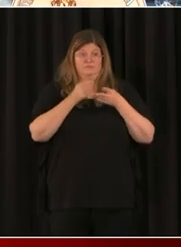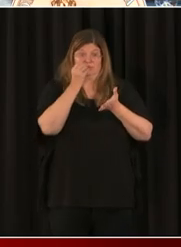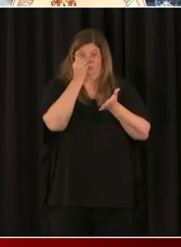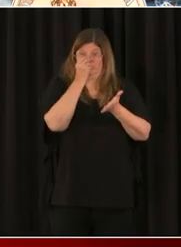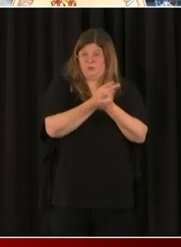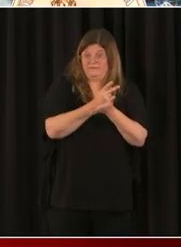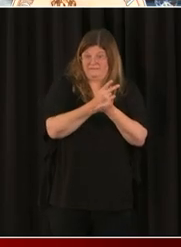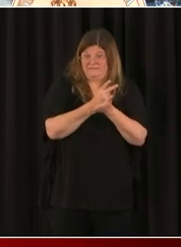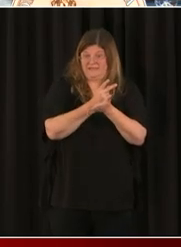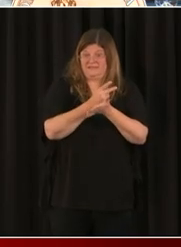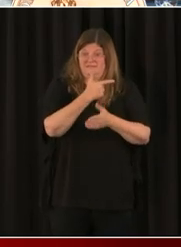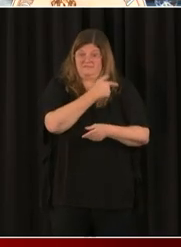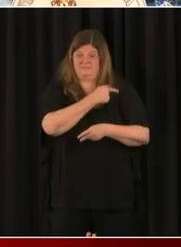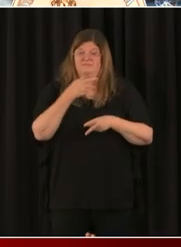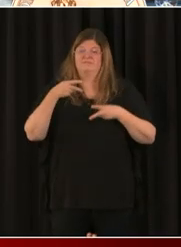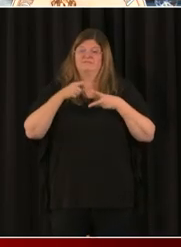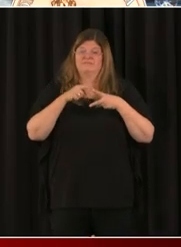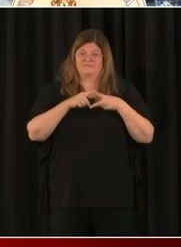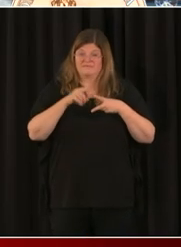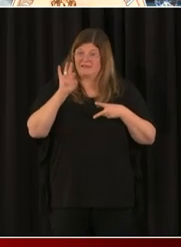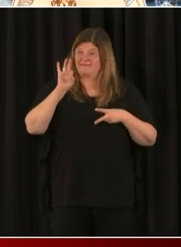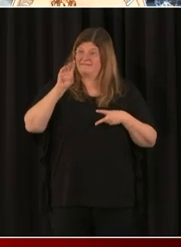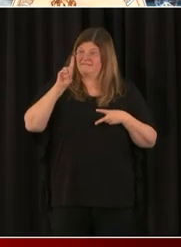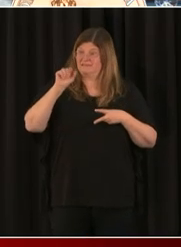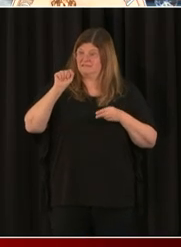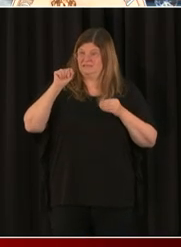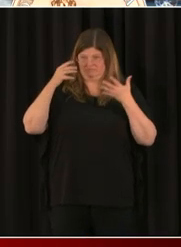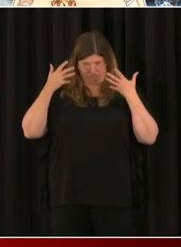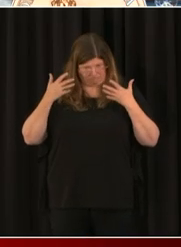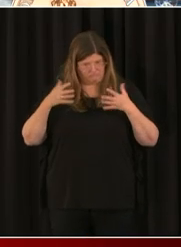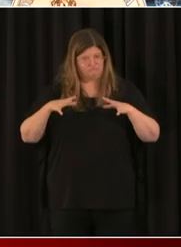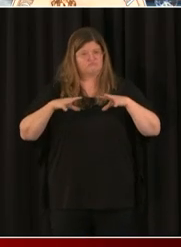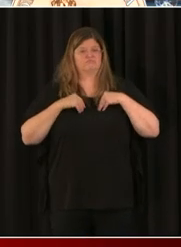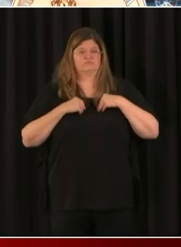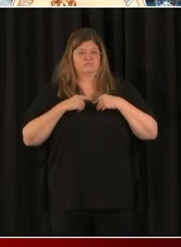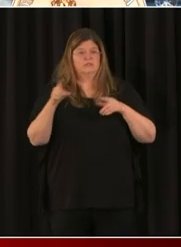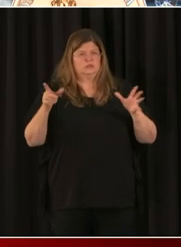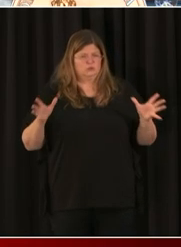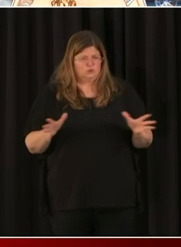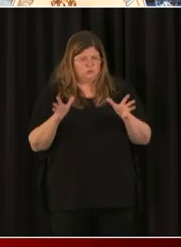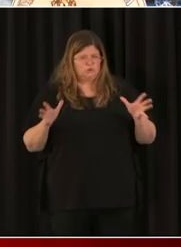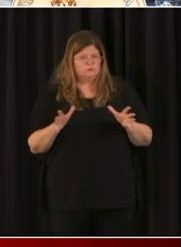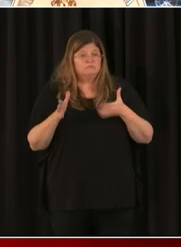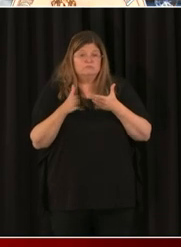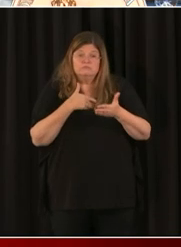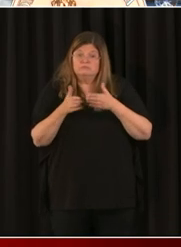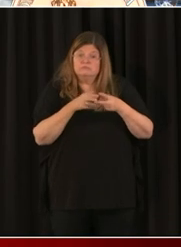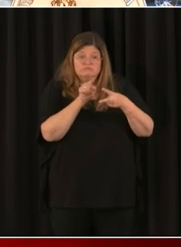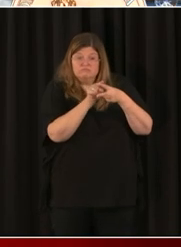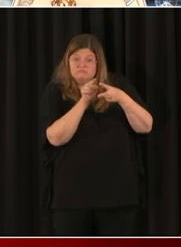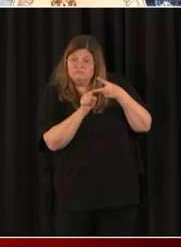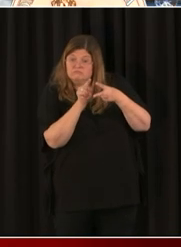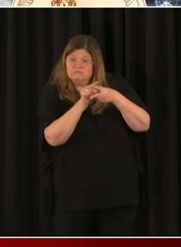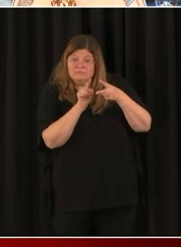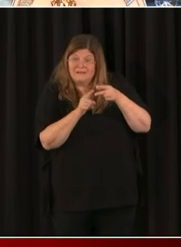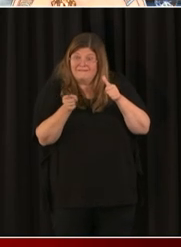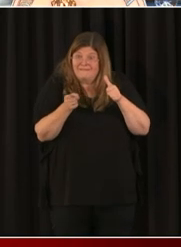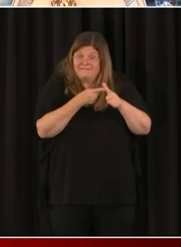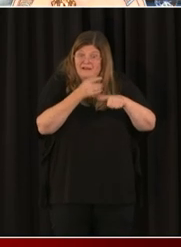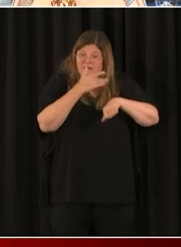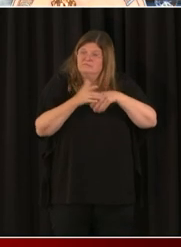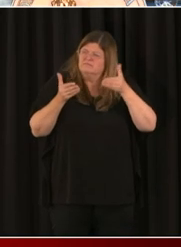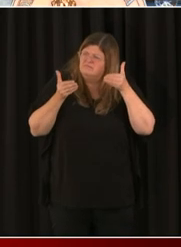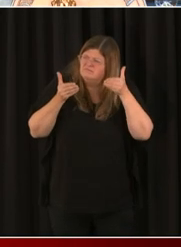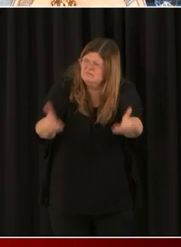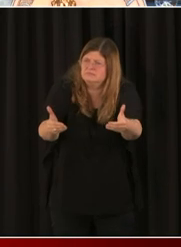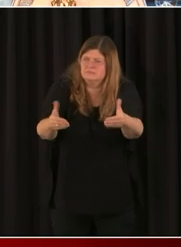vaccines, but we are encouraging Washingtonians to take the first vaccine that becomes available to you.